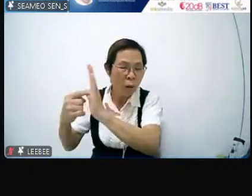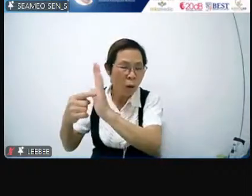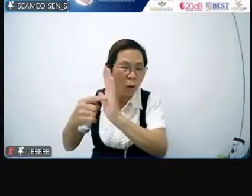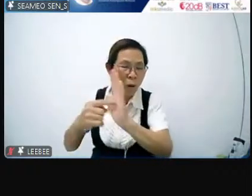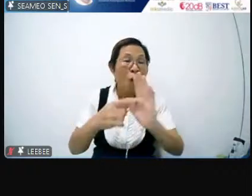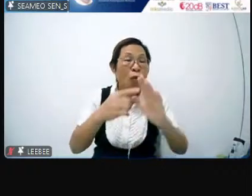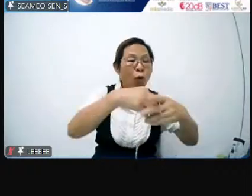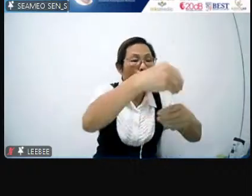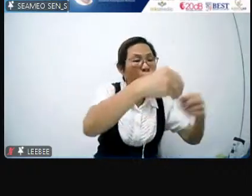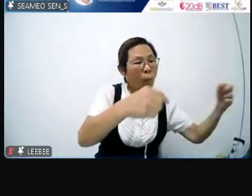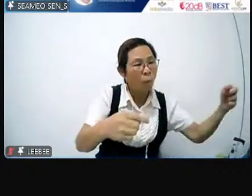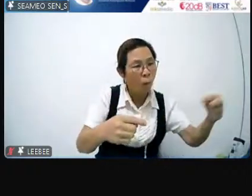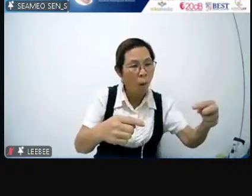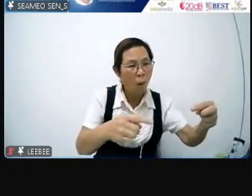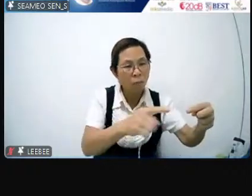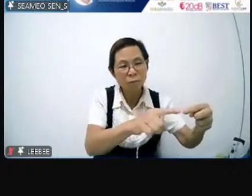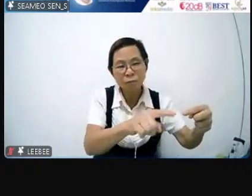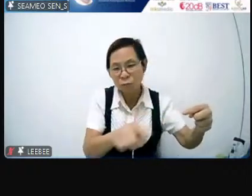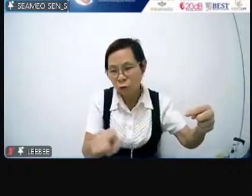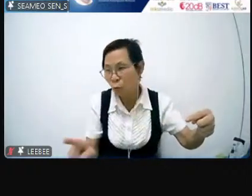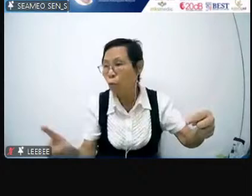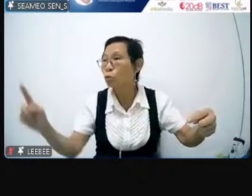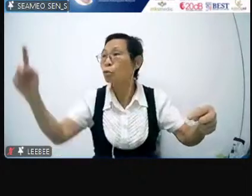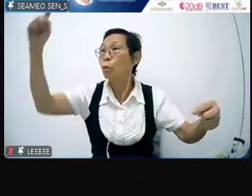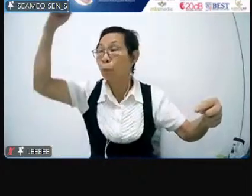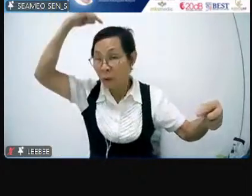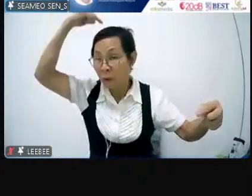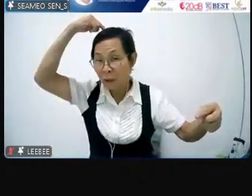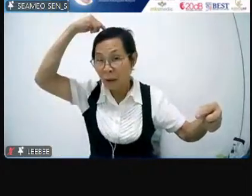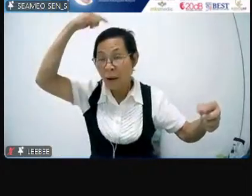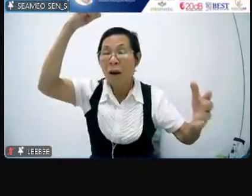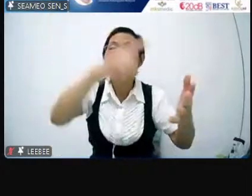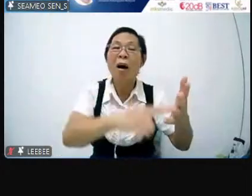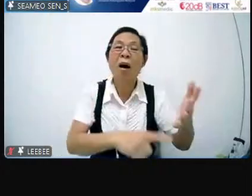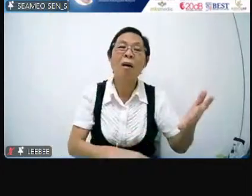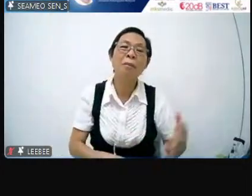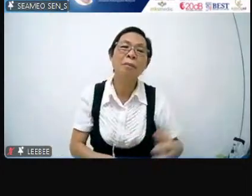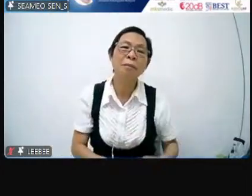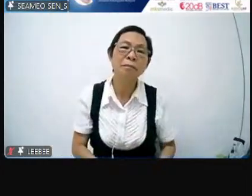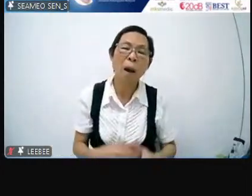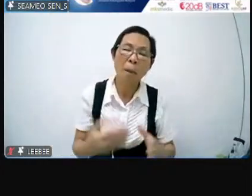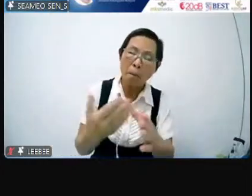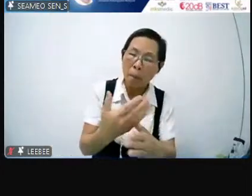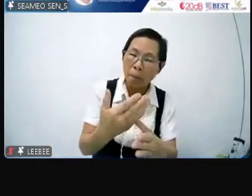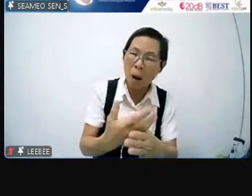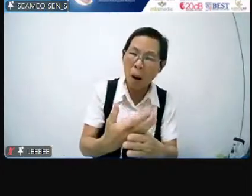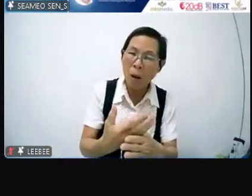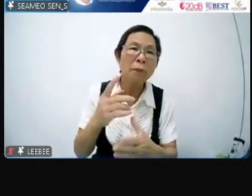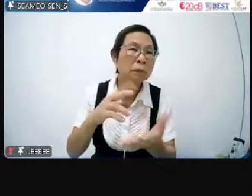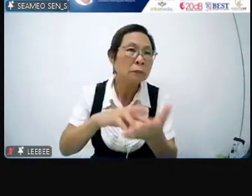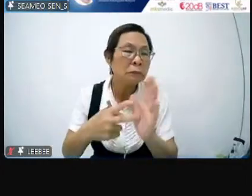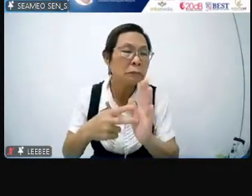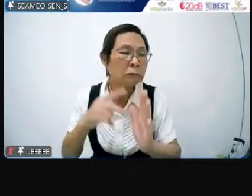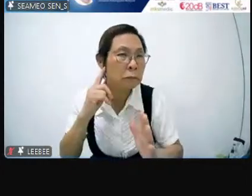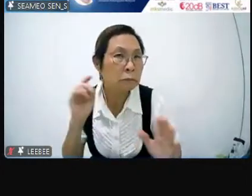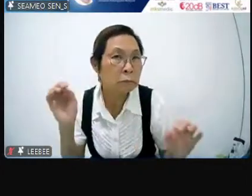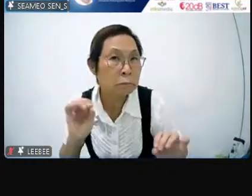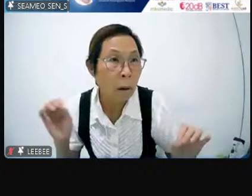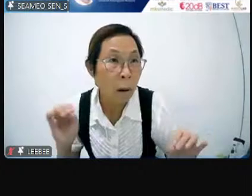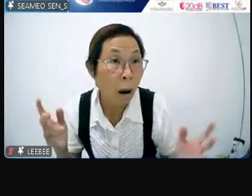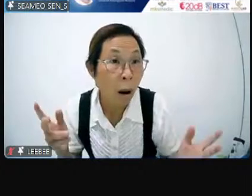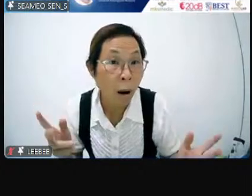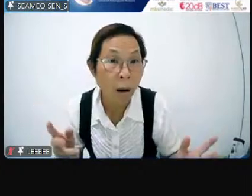brain. So any disruption can cause hearing loss. Well, in children, there are two